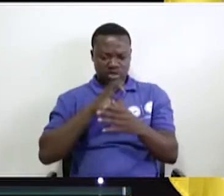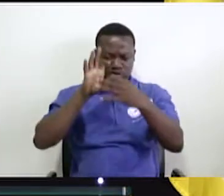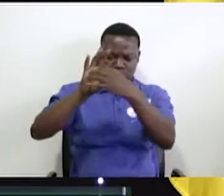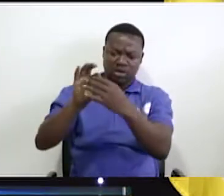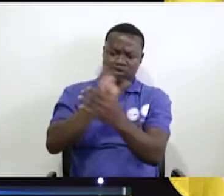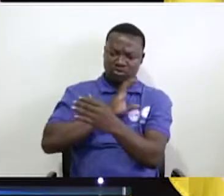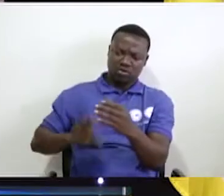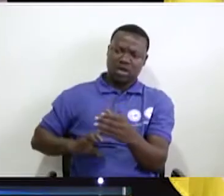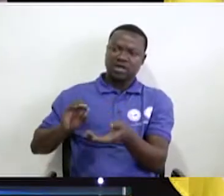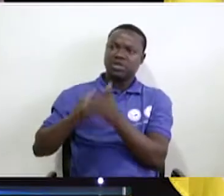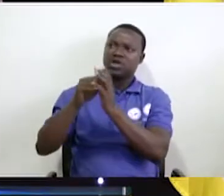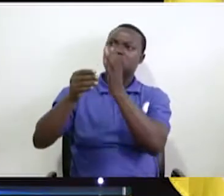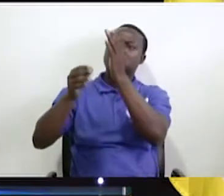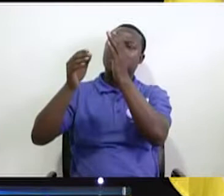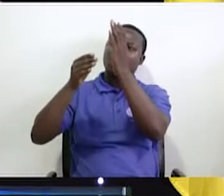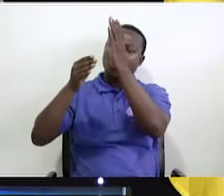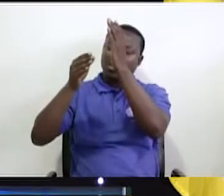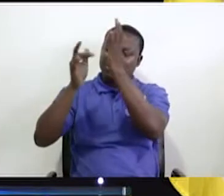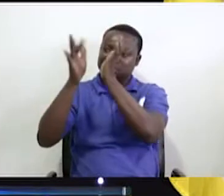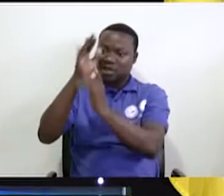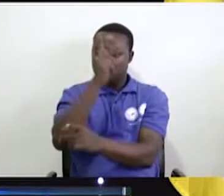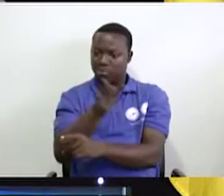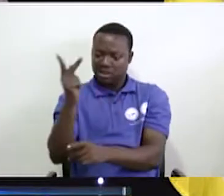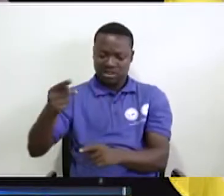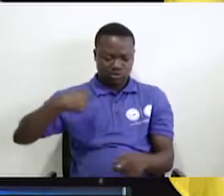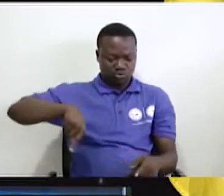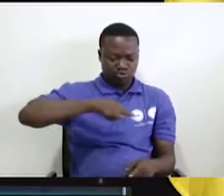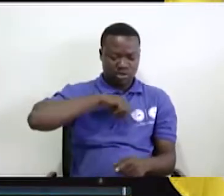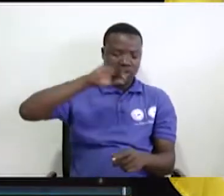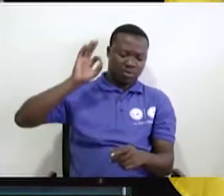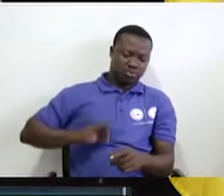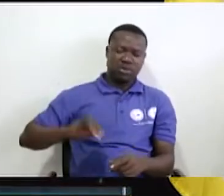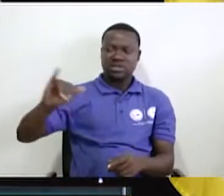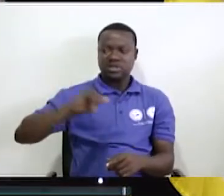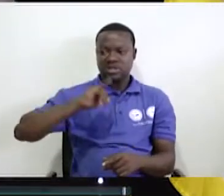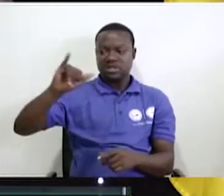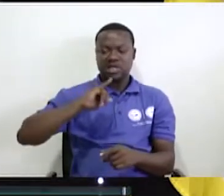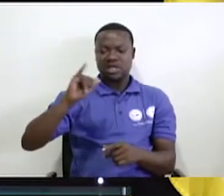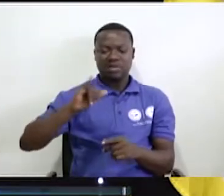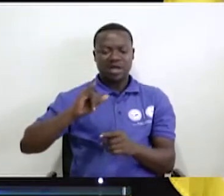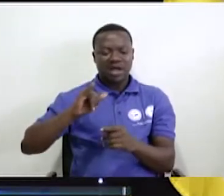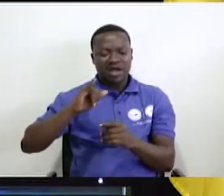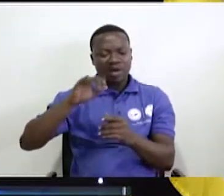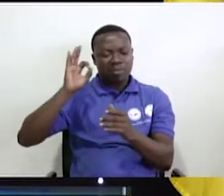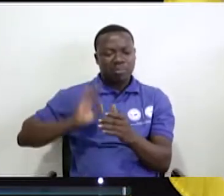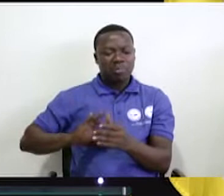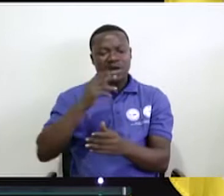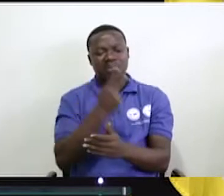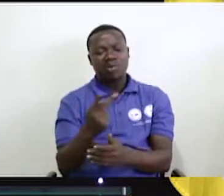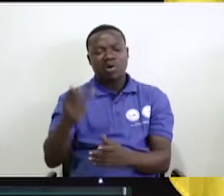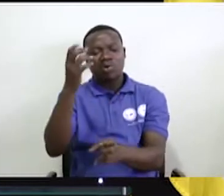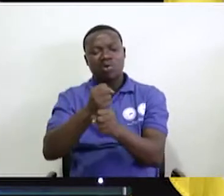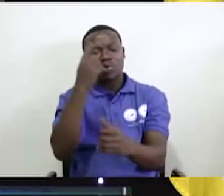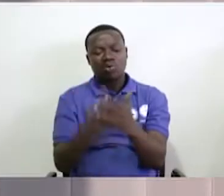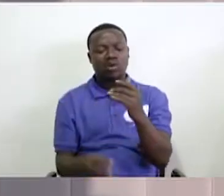and the property is that we are going to inherit is all things. And he said,